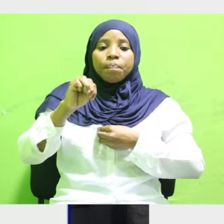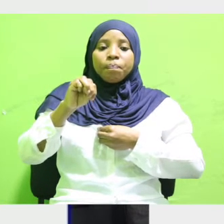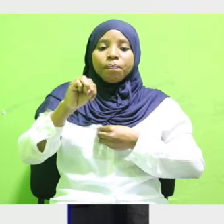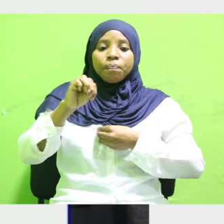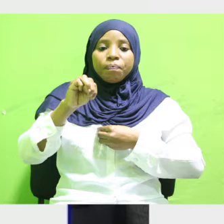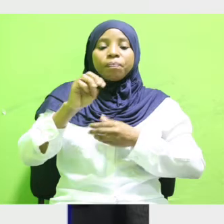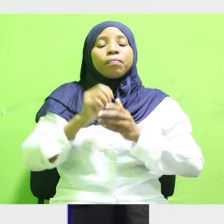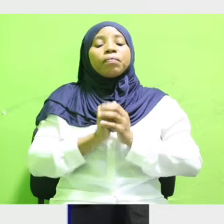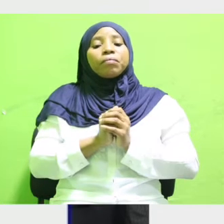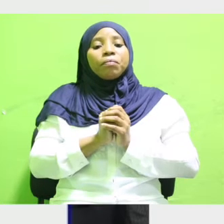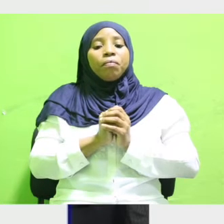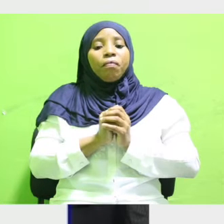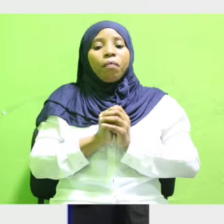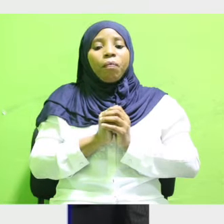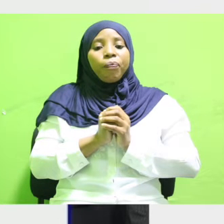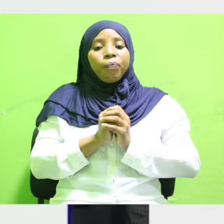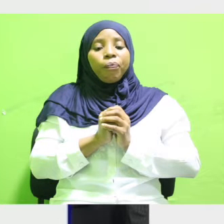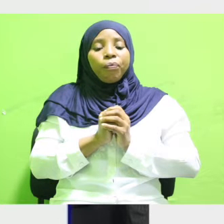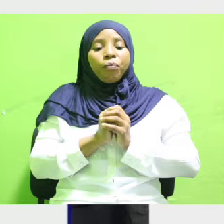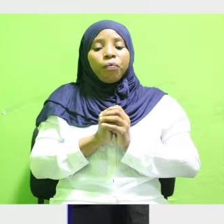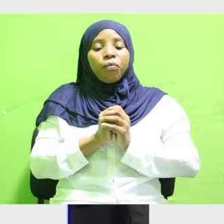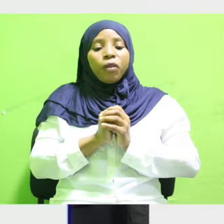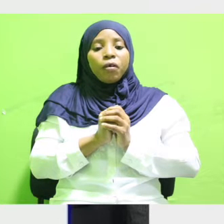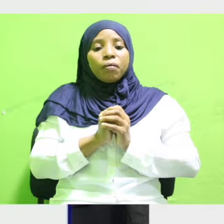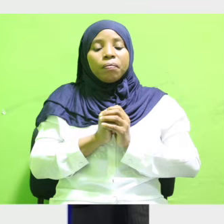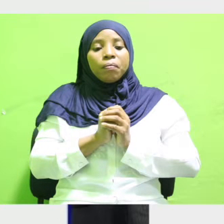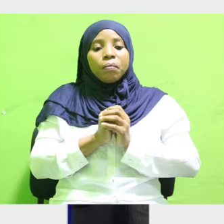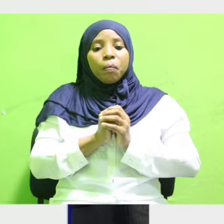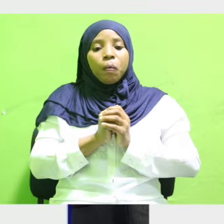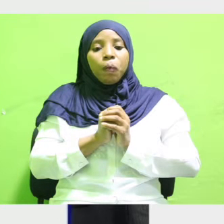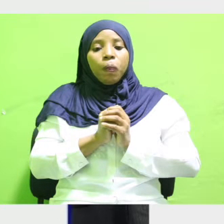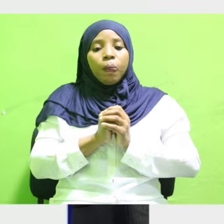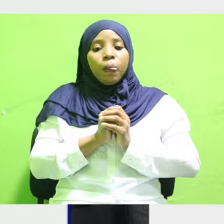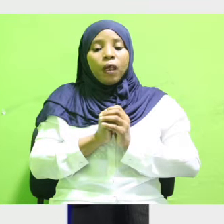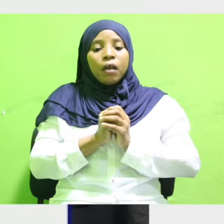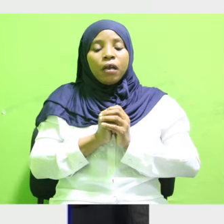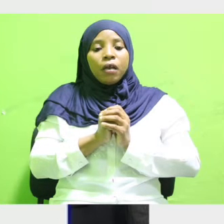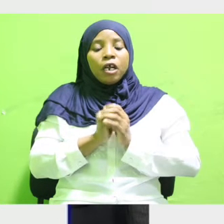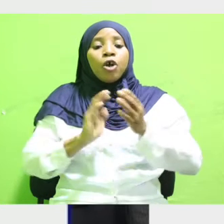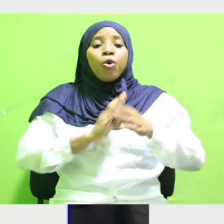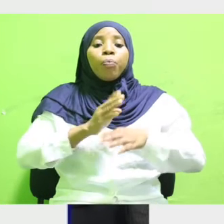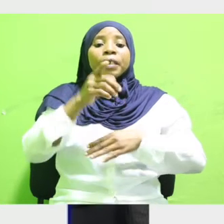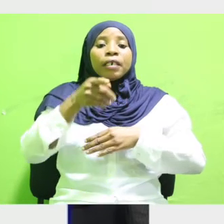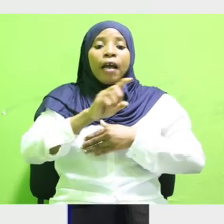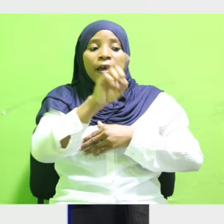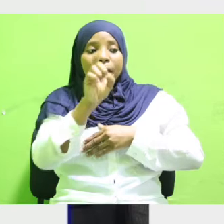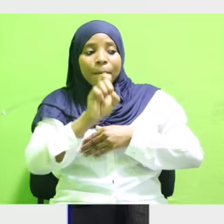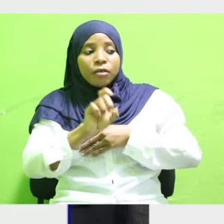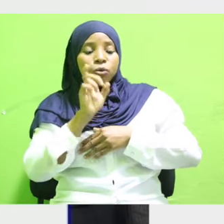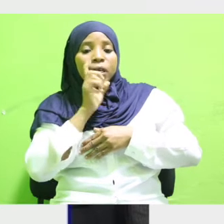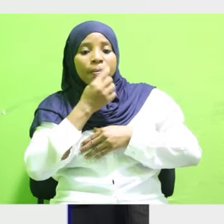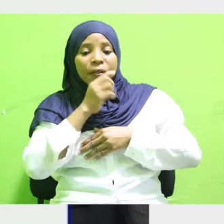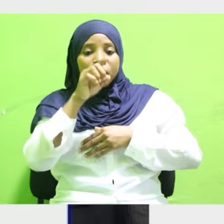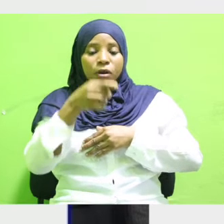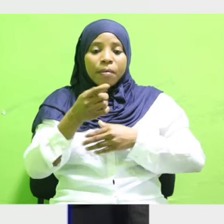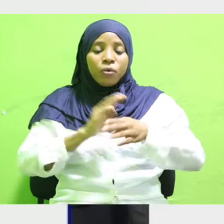Once the student has the concept on these two terms, they can answer the question rather easily by